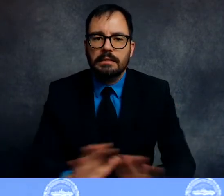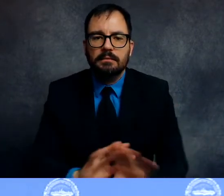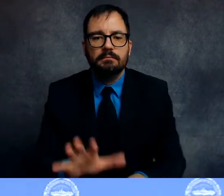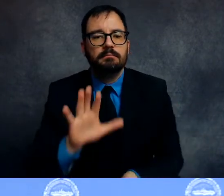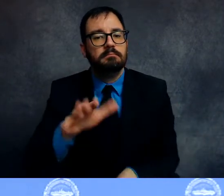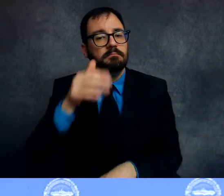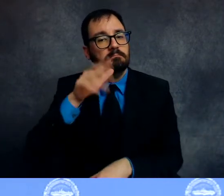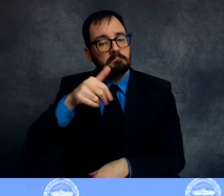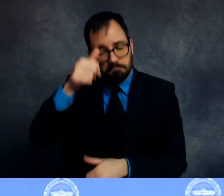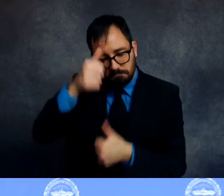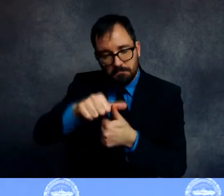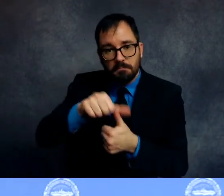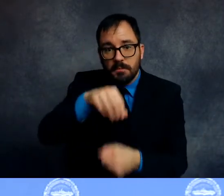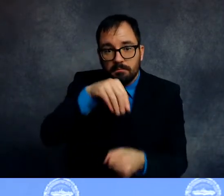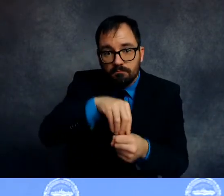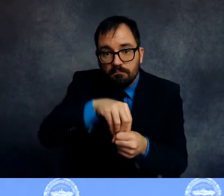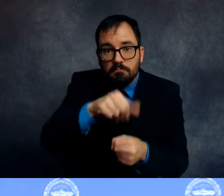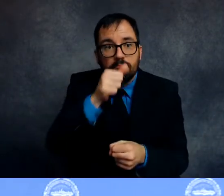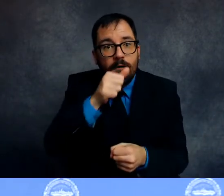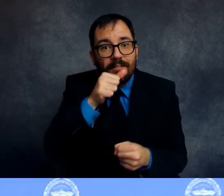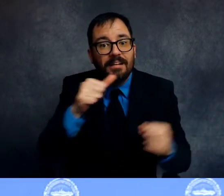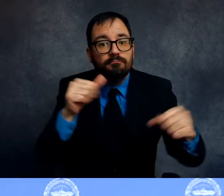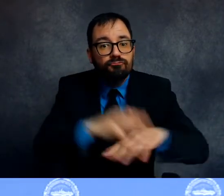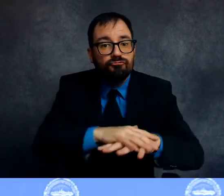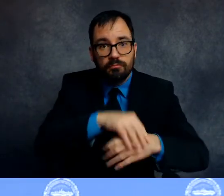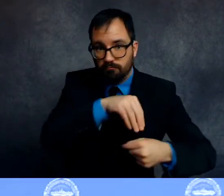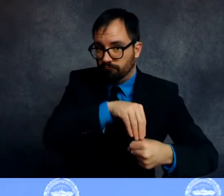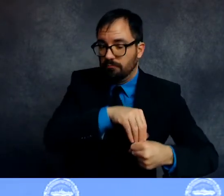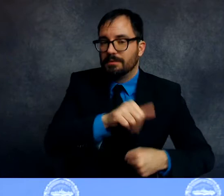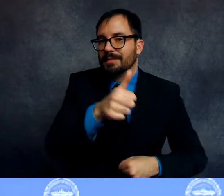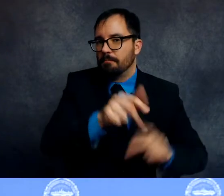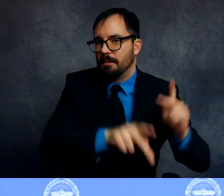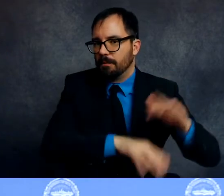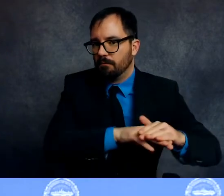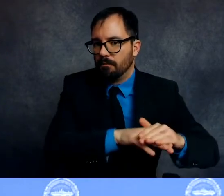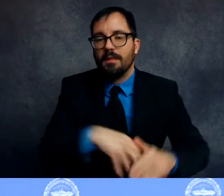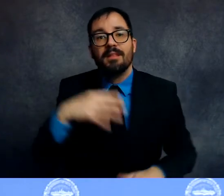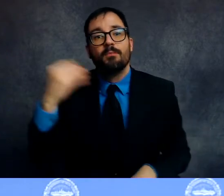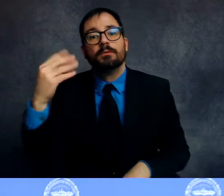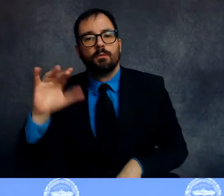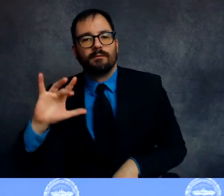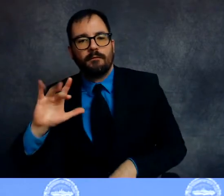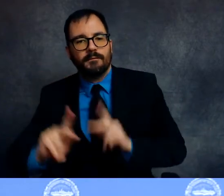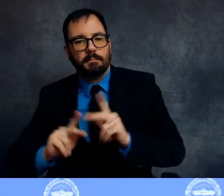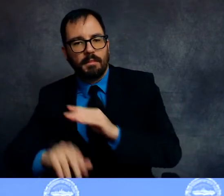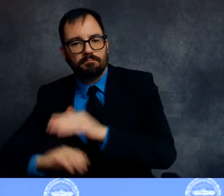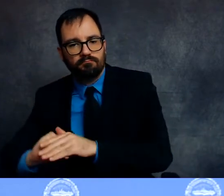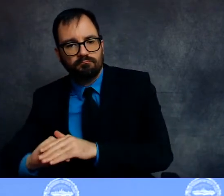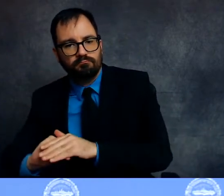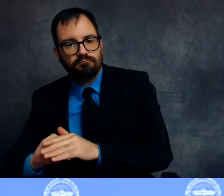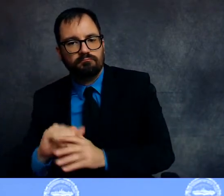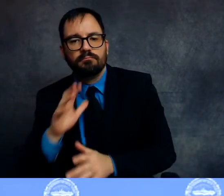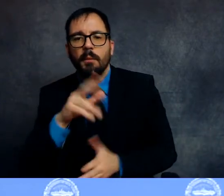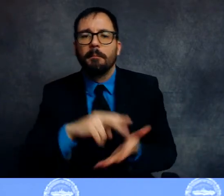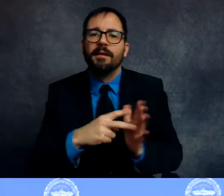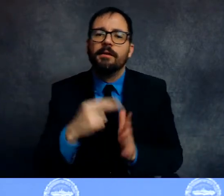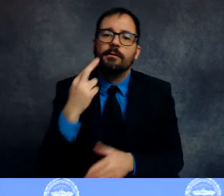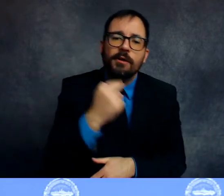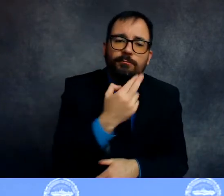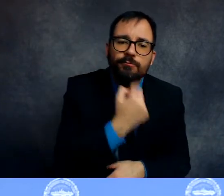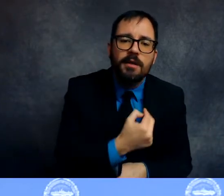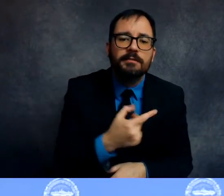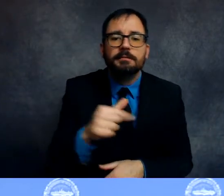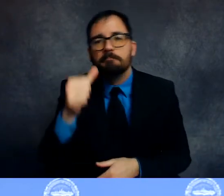a situation where we're shutting everything down again. Private gatherings remain limited to 10 people indoors and 25 people